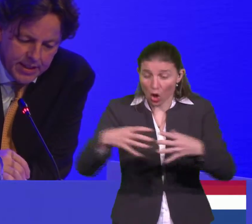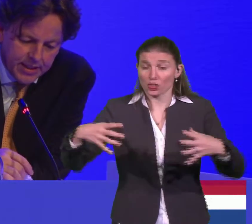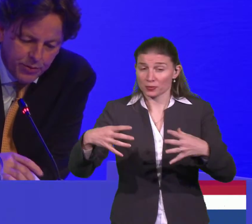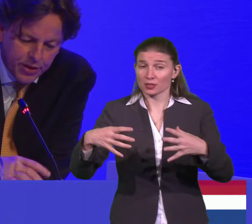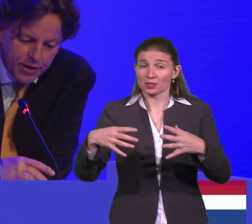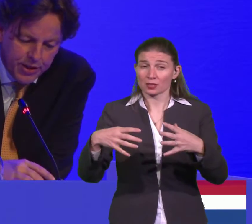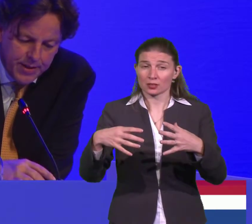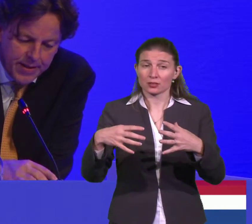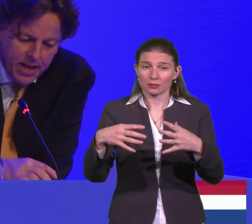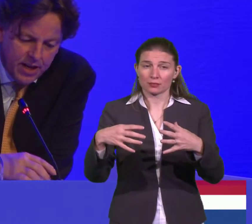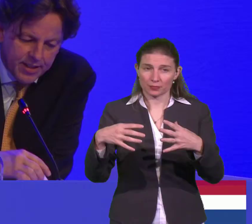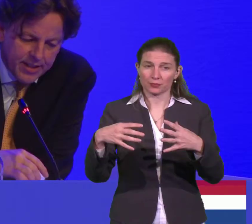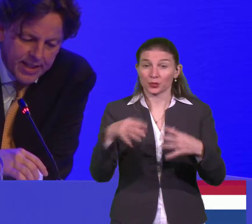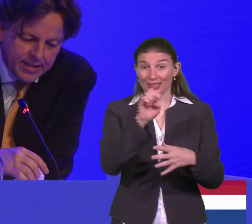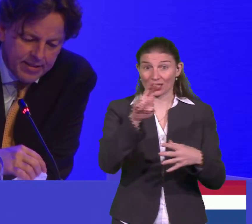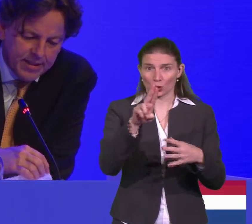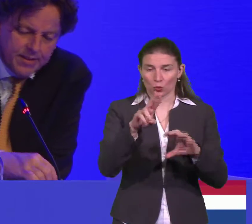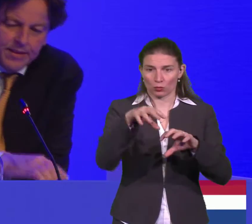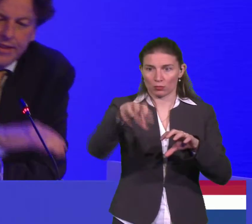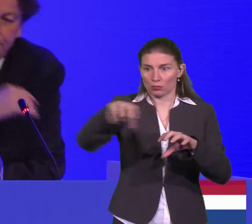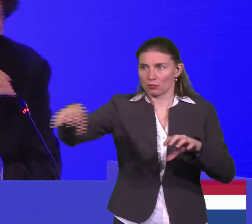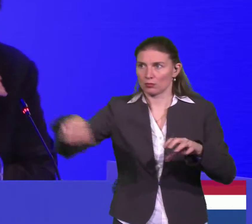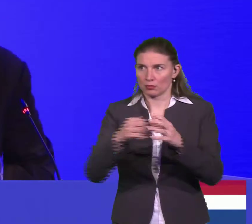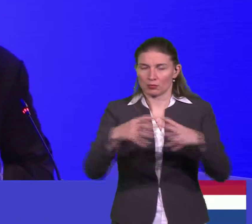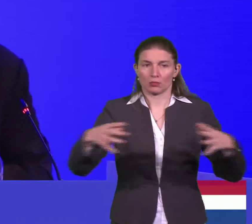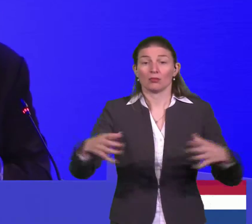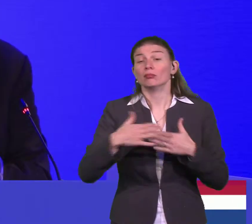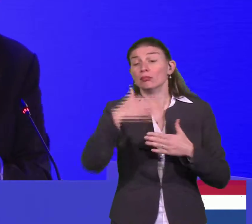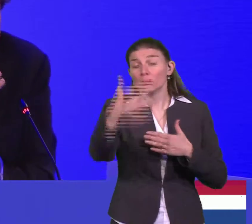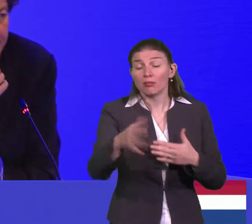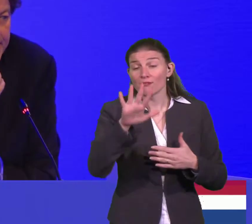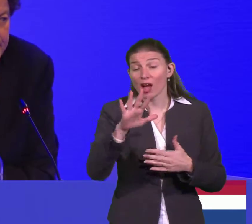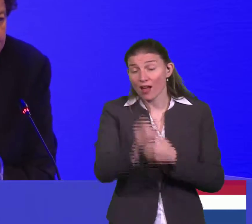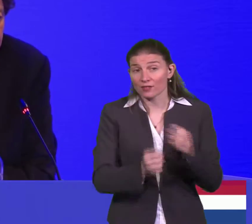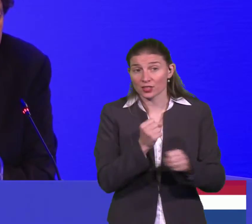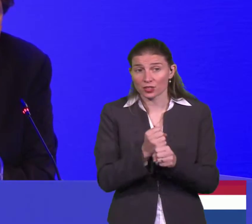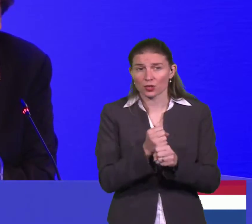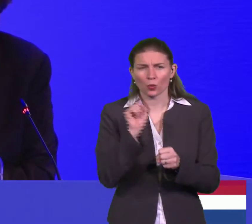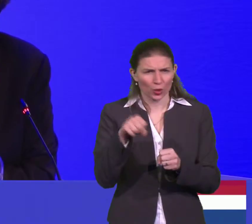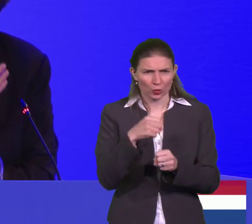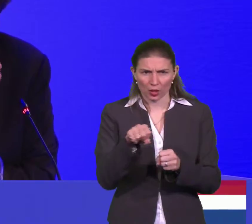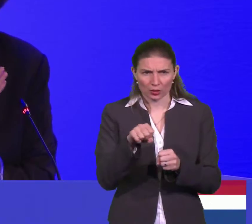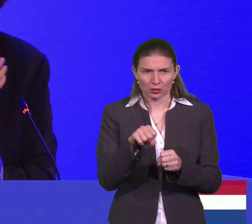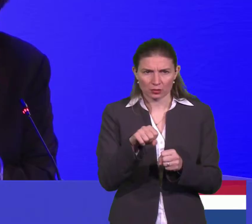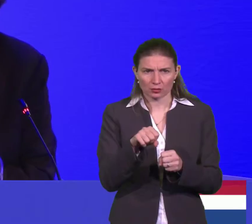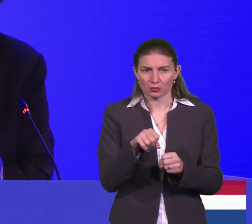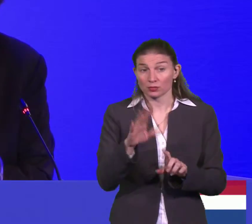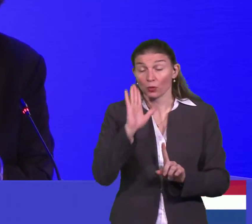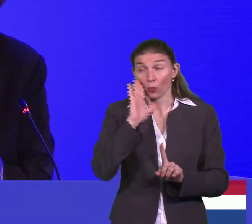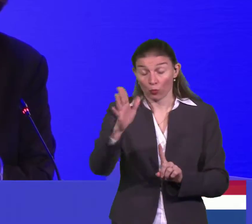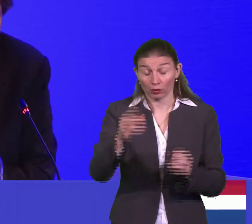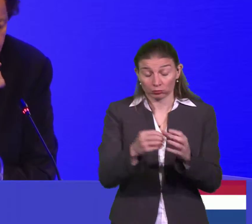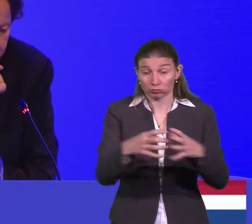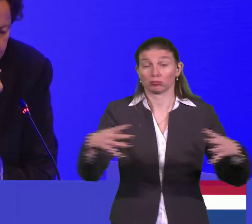think the Commissioner said we're not going to enlarge in the next 5 years. And the absorption capacity of the Union